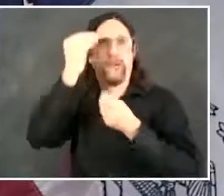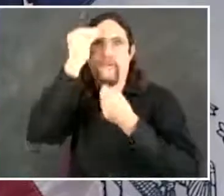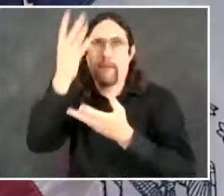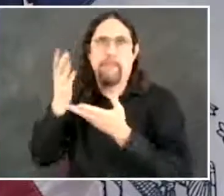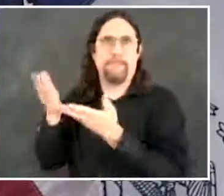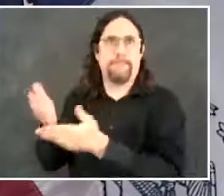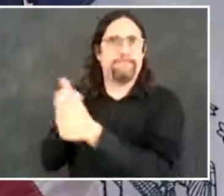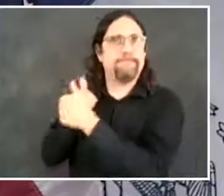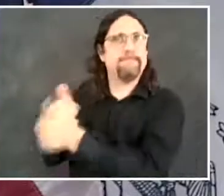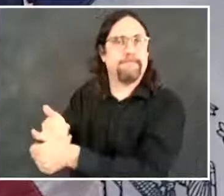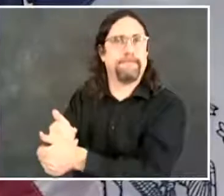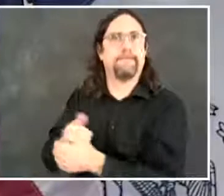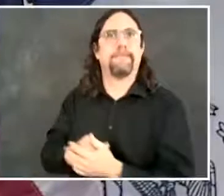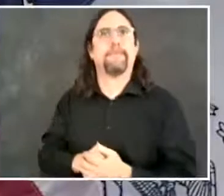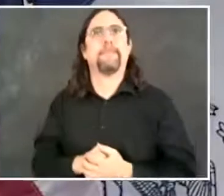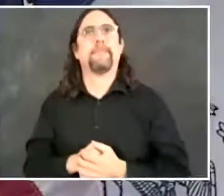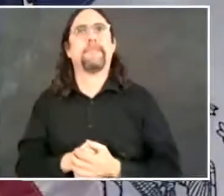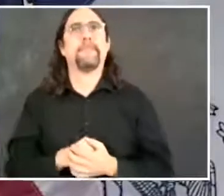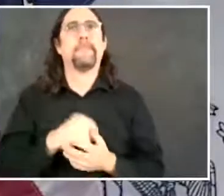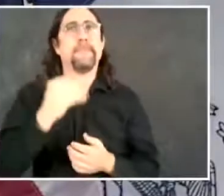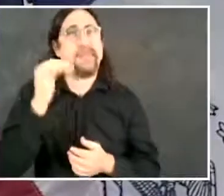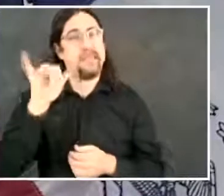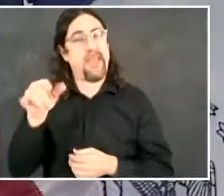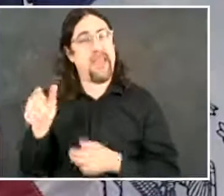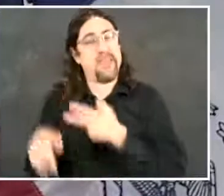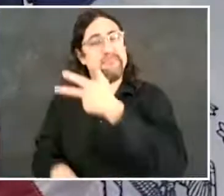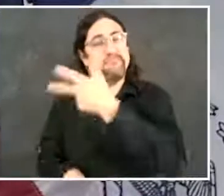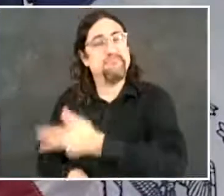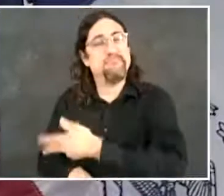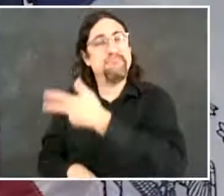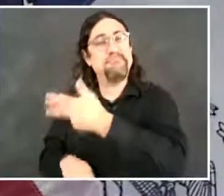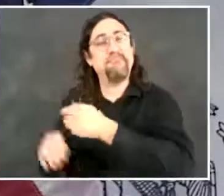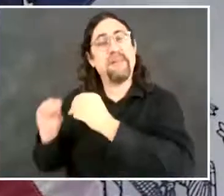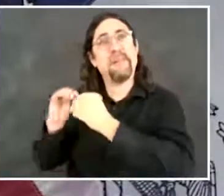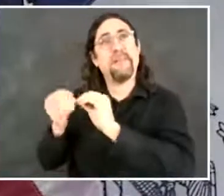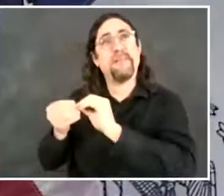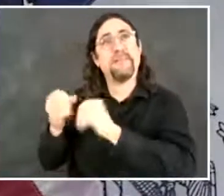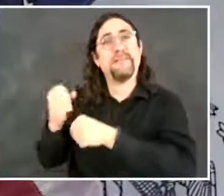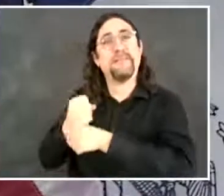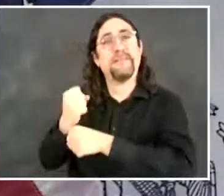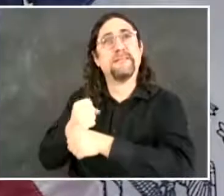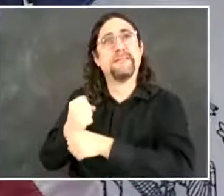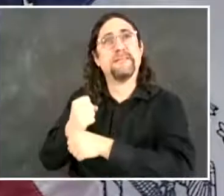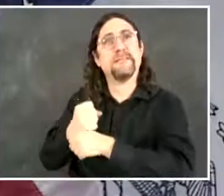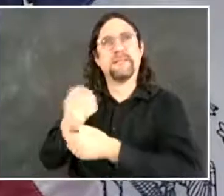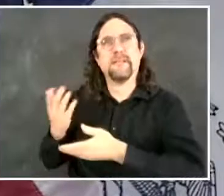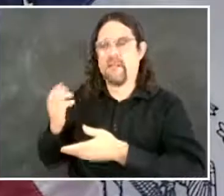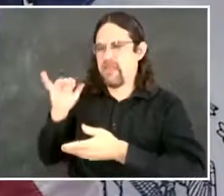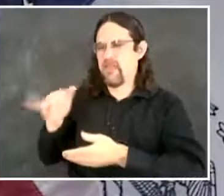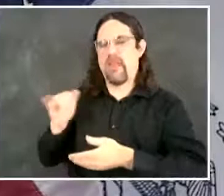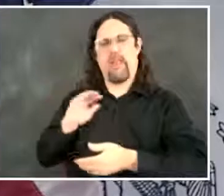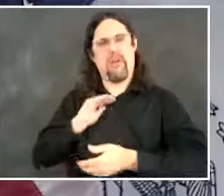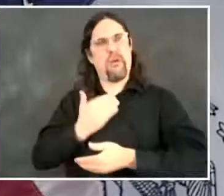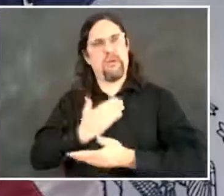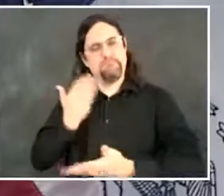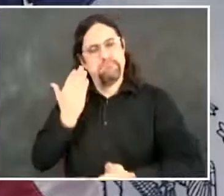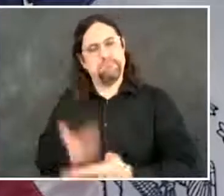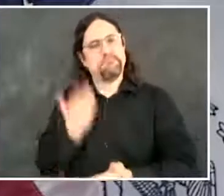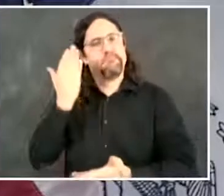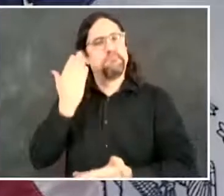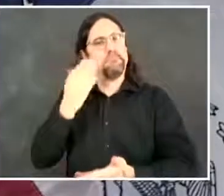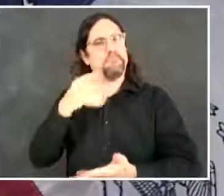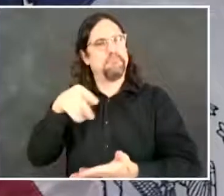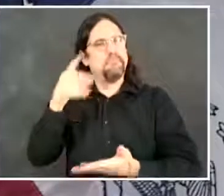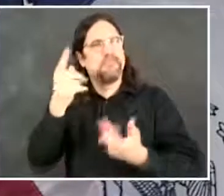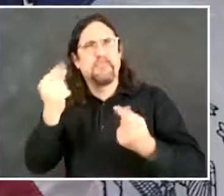the evidence. Think of them as sort of the key to everything. The indicators help us to understand what's really